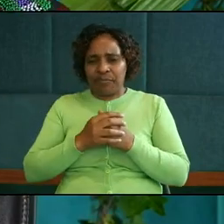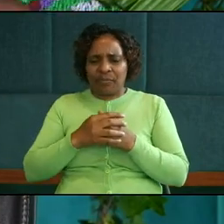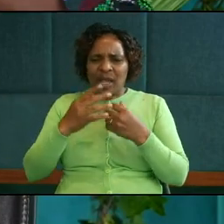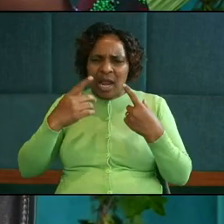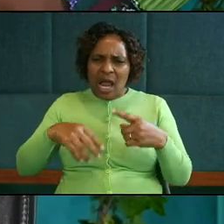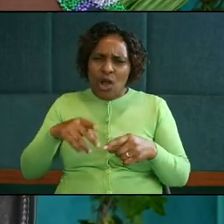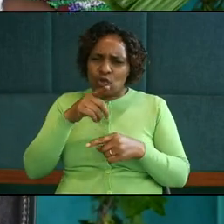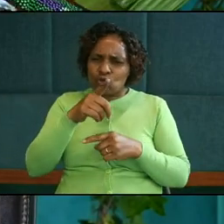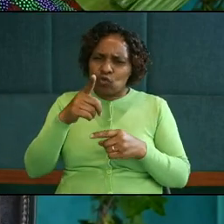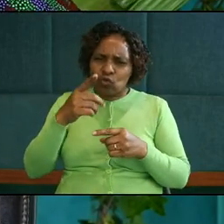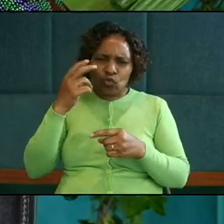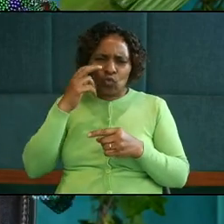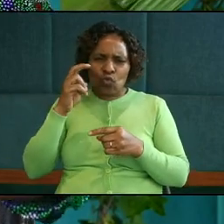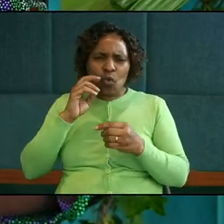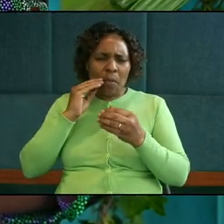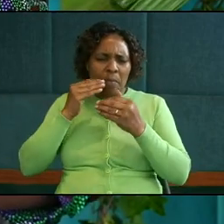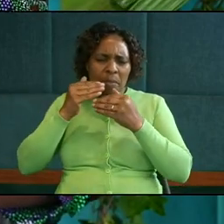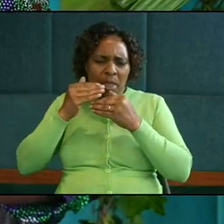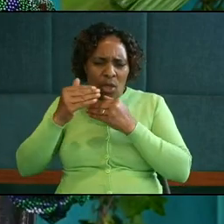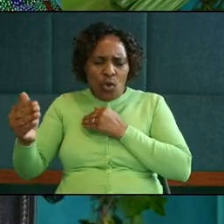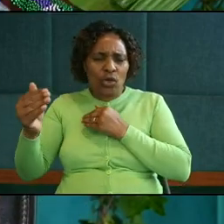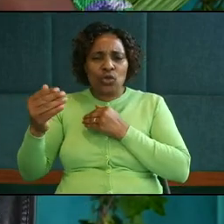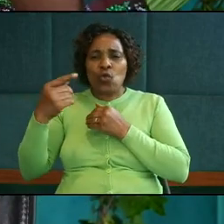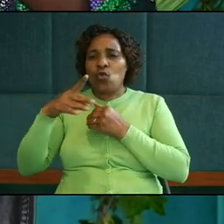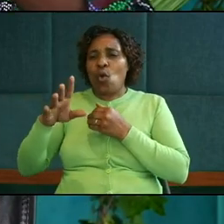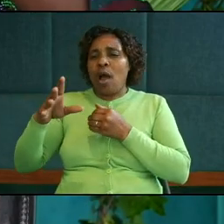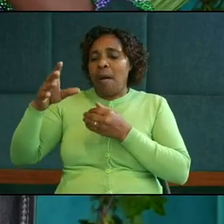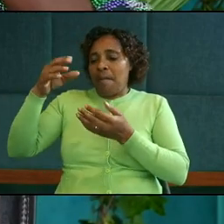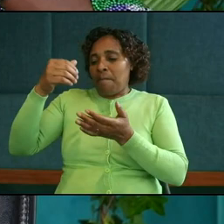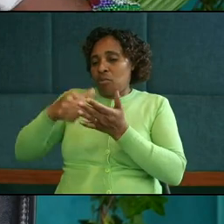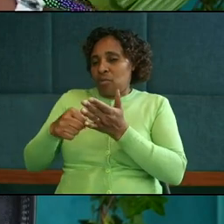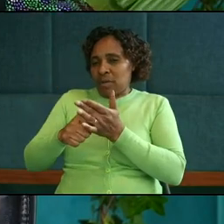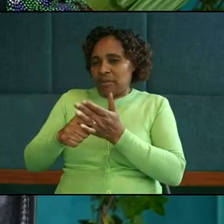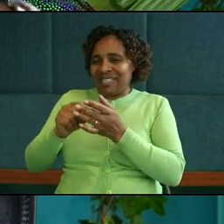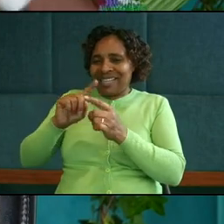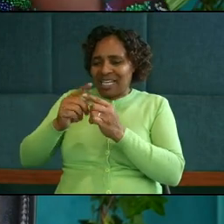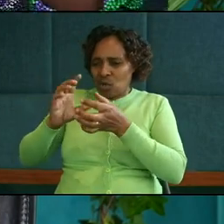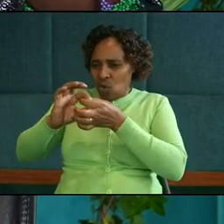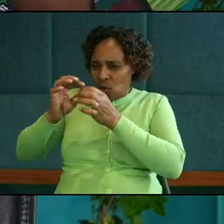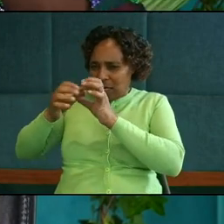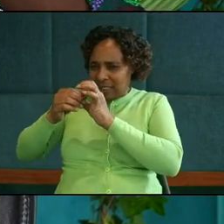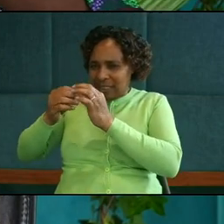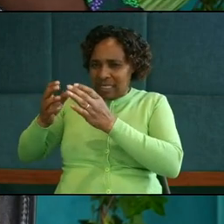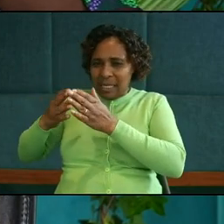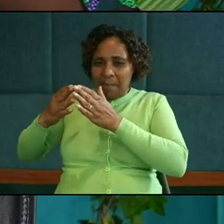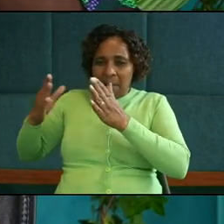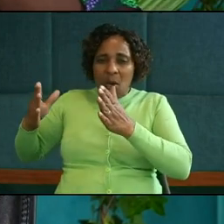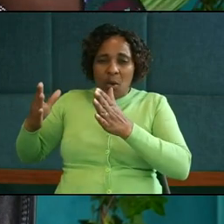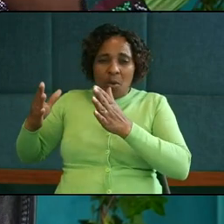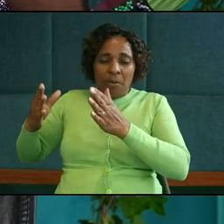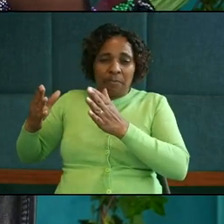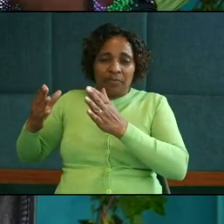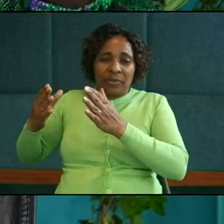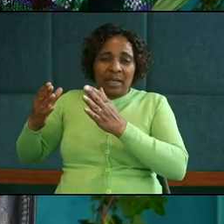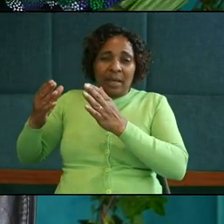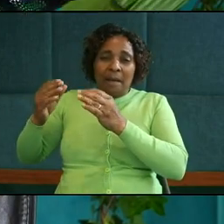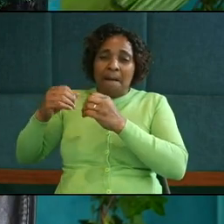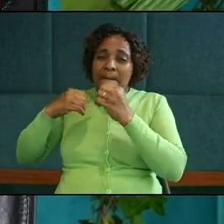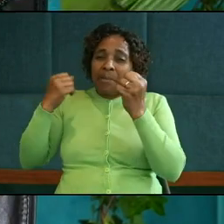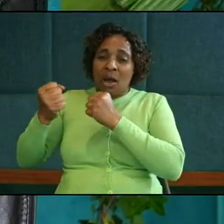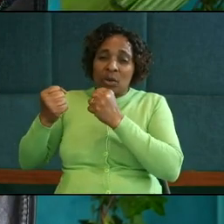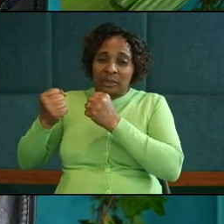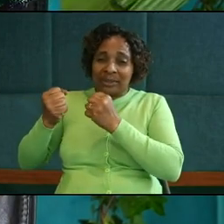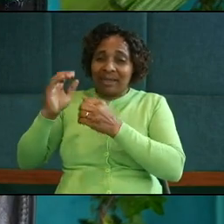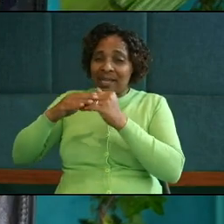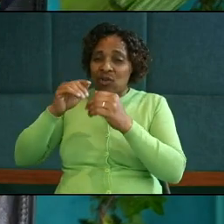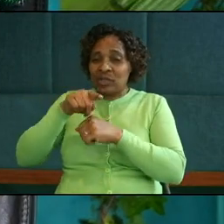you to look beyond your current issues and connect with a power greater than yourself, mm-hmm. a power mm-hmm. that